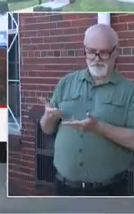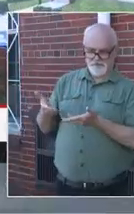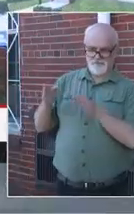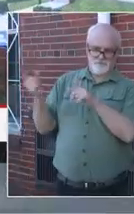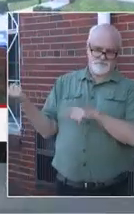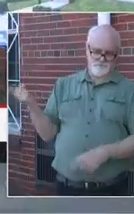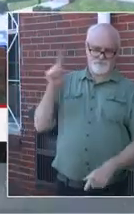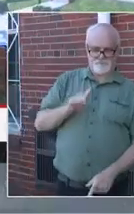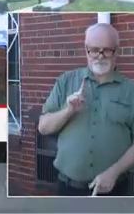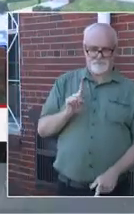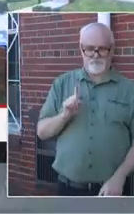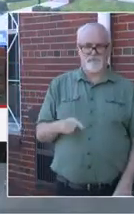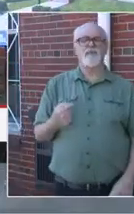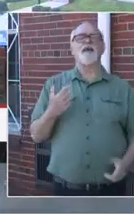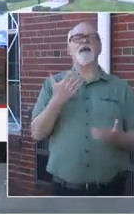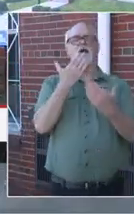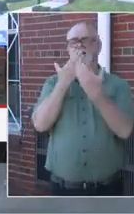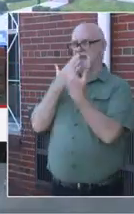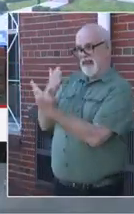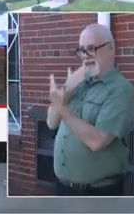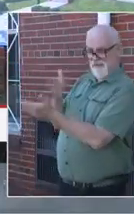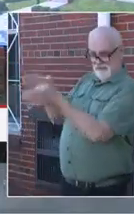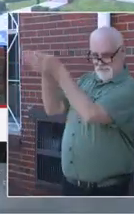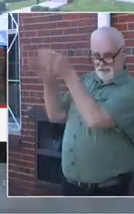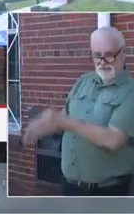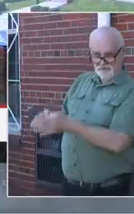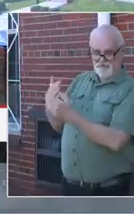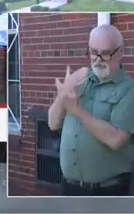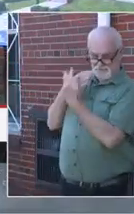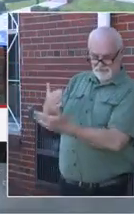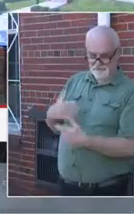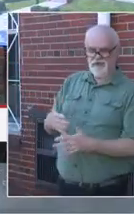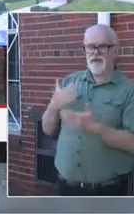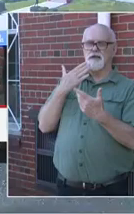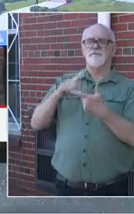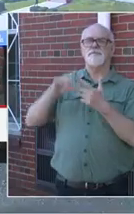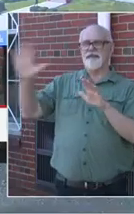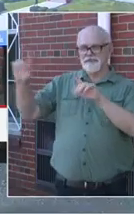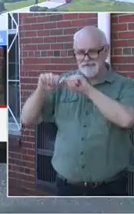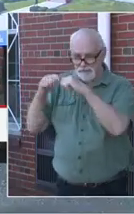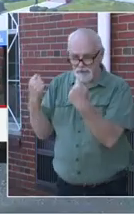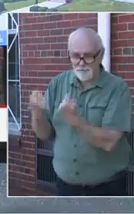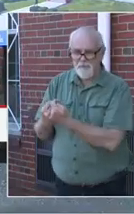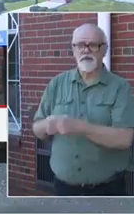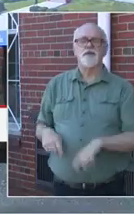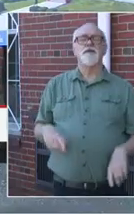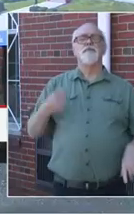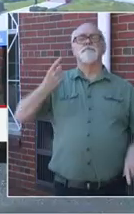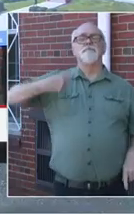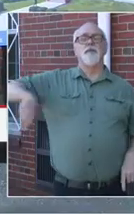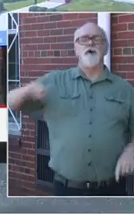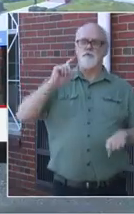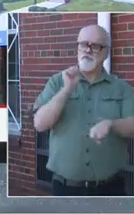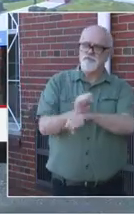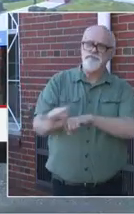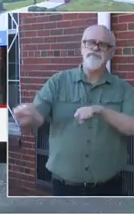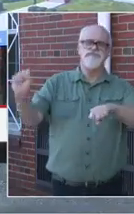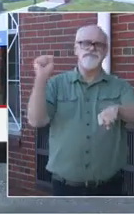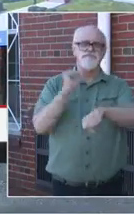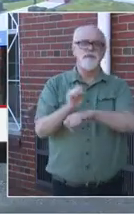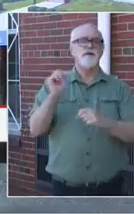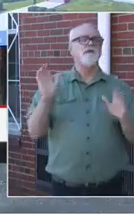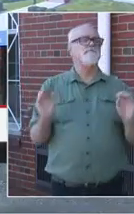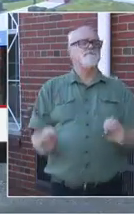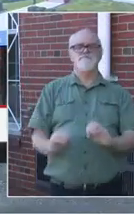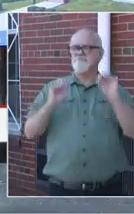Thank you, Director Hunter, and his team, Department of General Services. They're going to make magic. And these 2 years are going to go by really quickly,